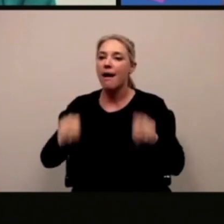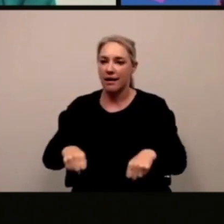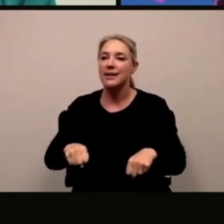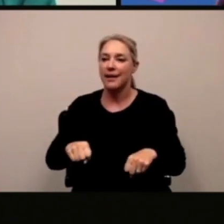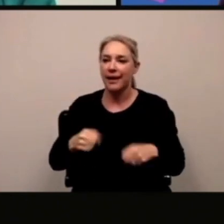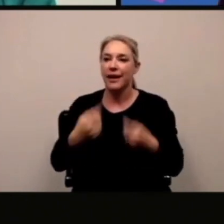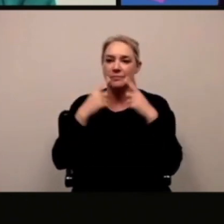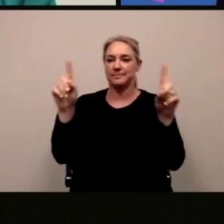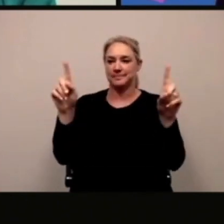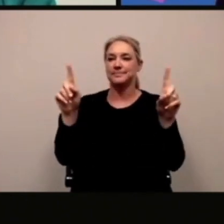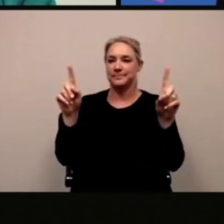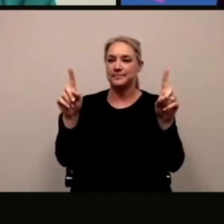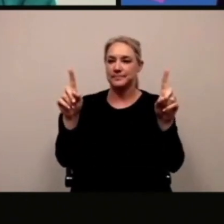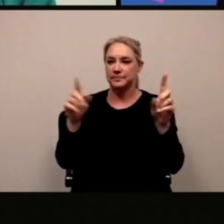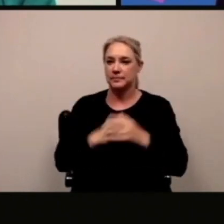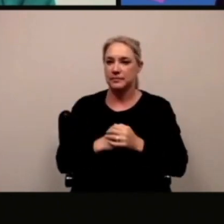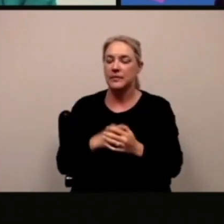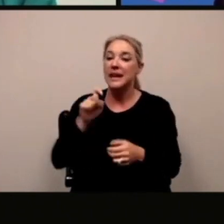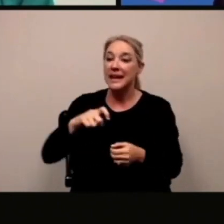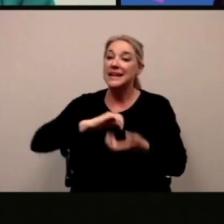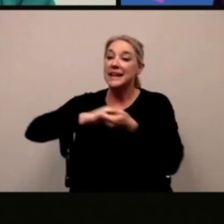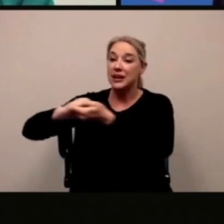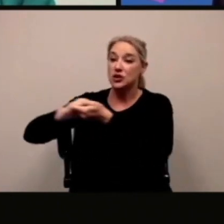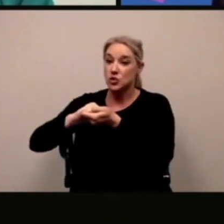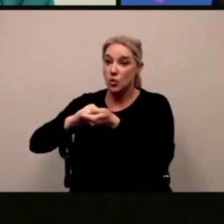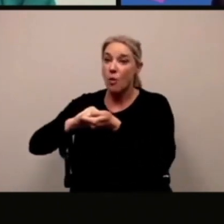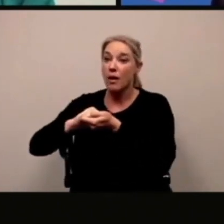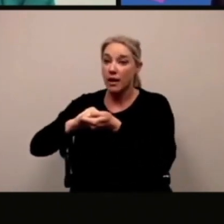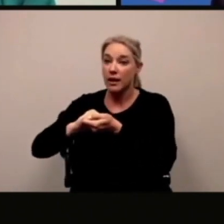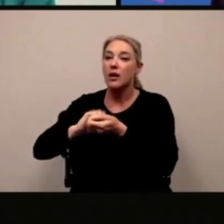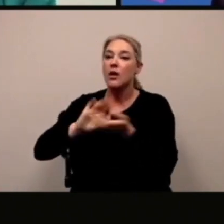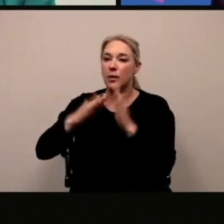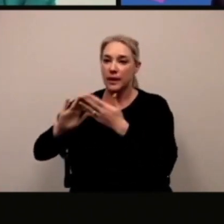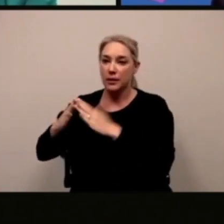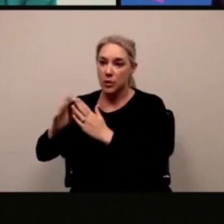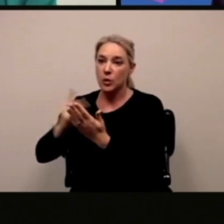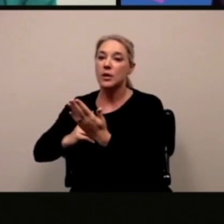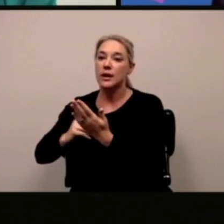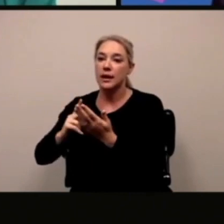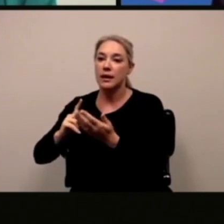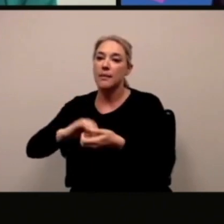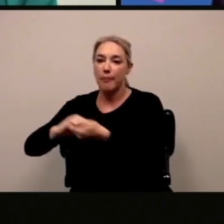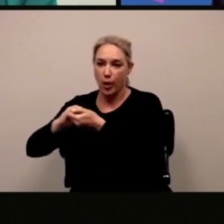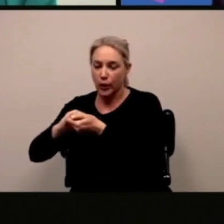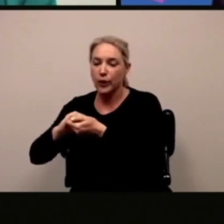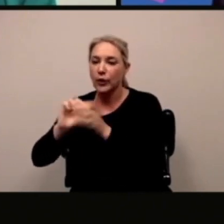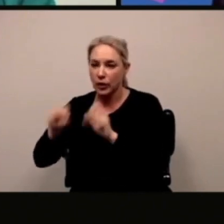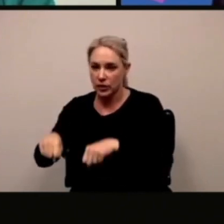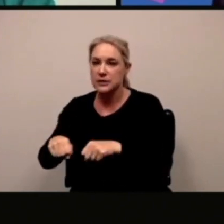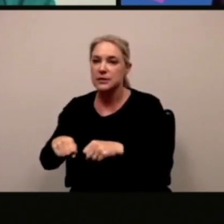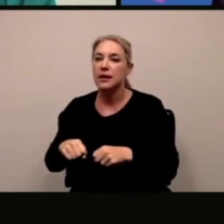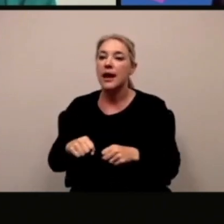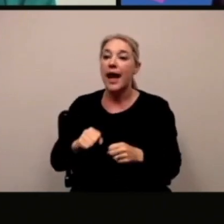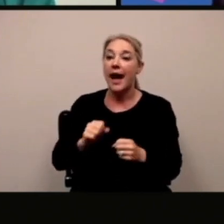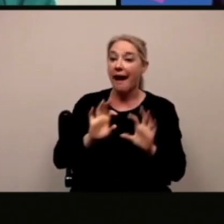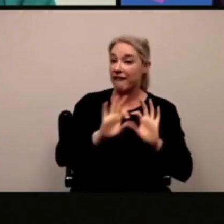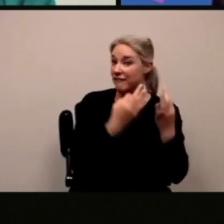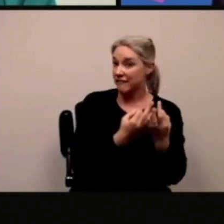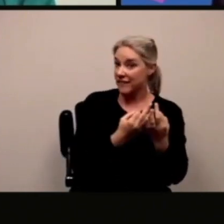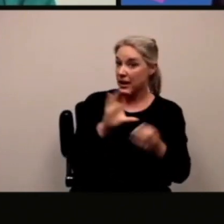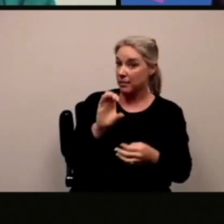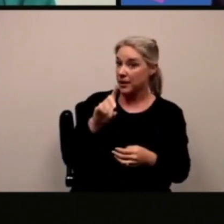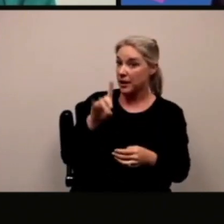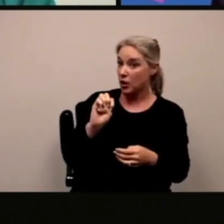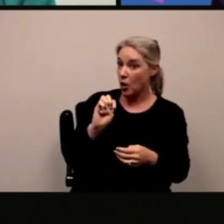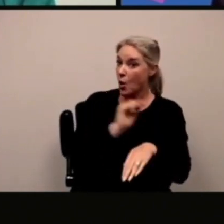to happen with the joint partnership of all our stakeholders, bringing in parents, educating them, have family code nights. It's